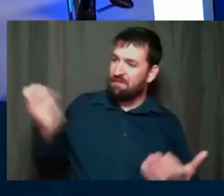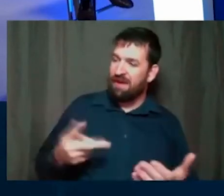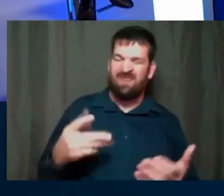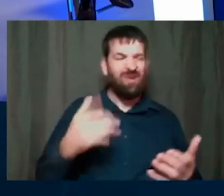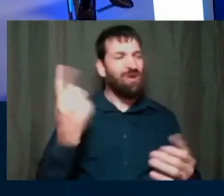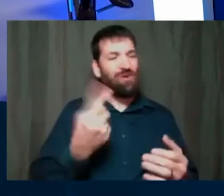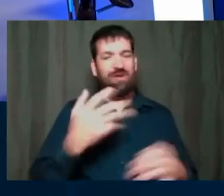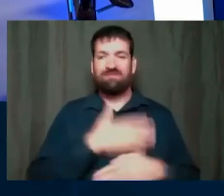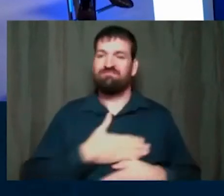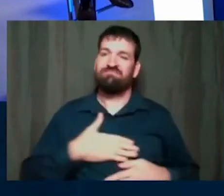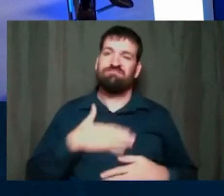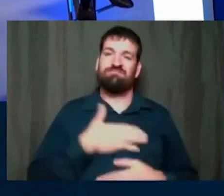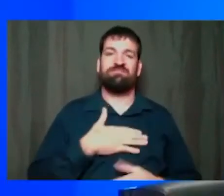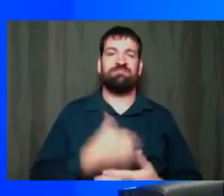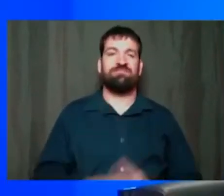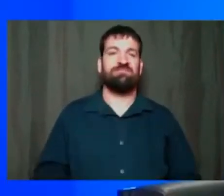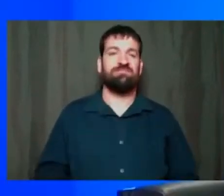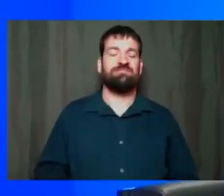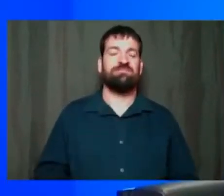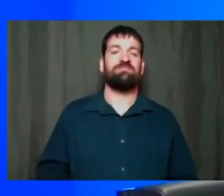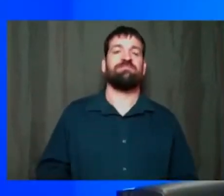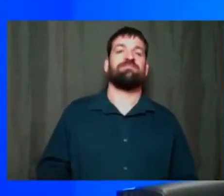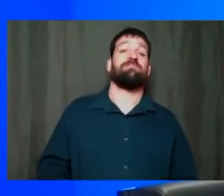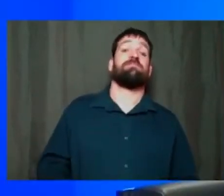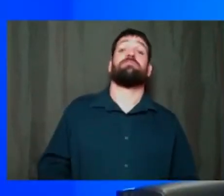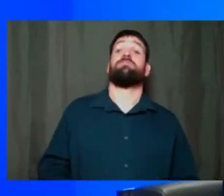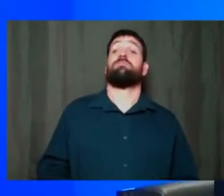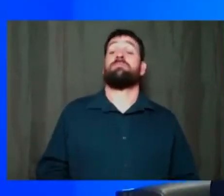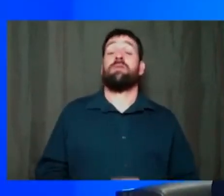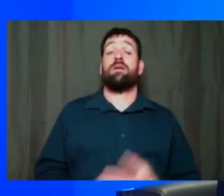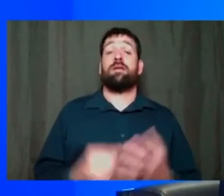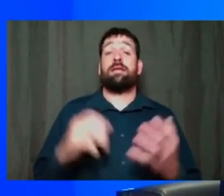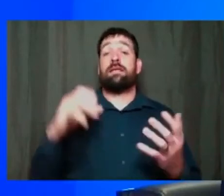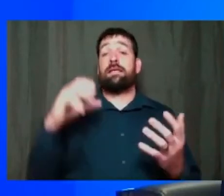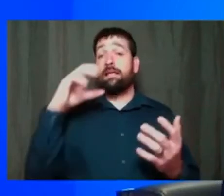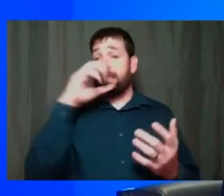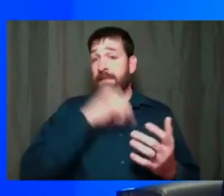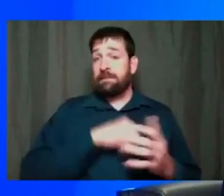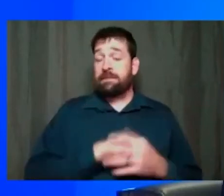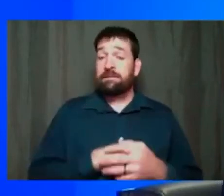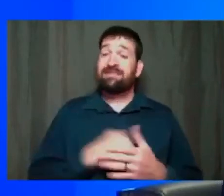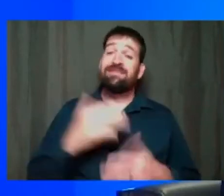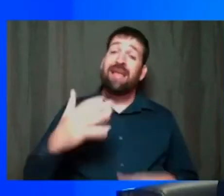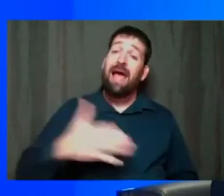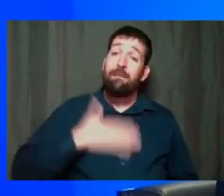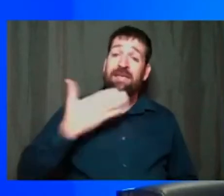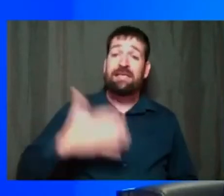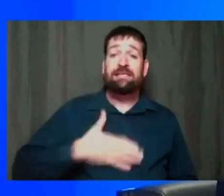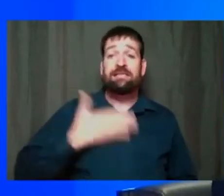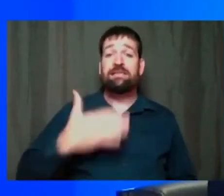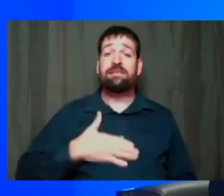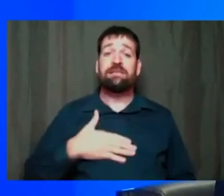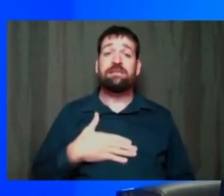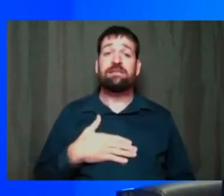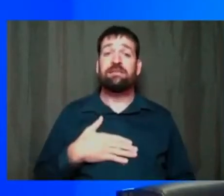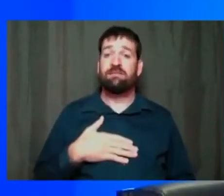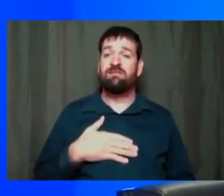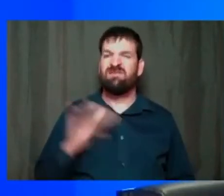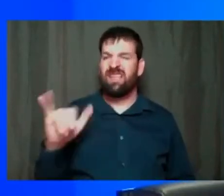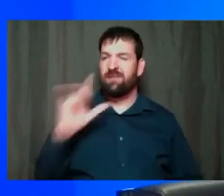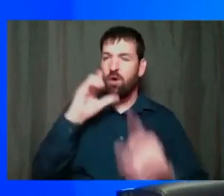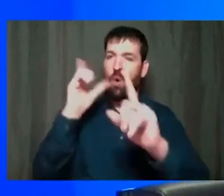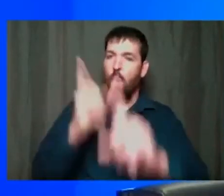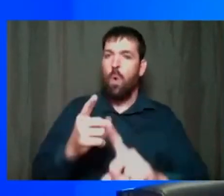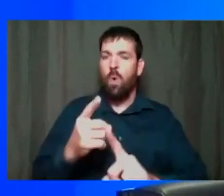try. Absolutely. Final thoughts, I guess, happiness is a goal. It's something that we all try to